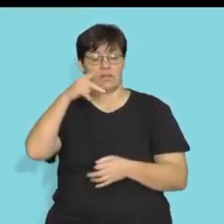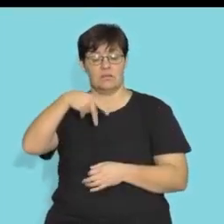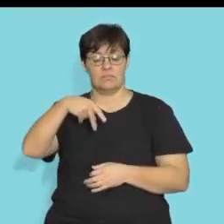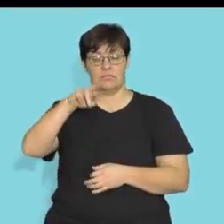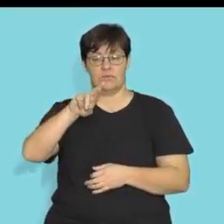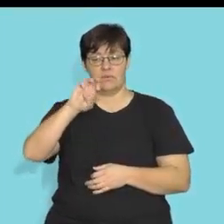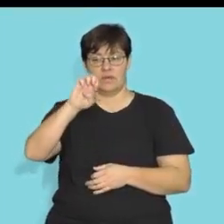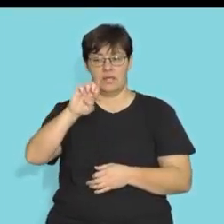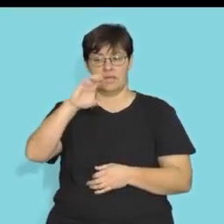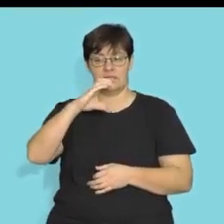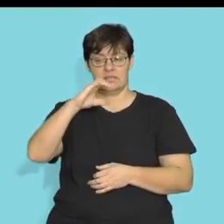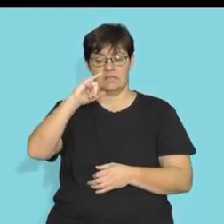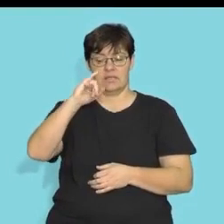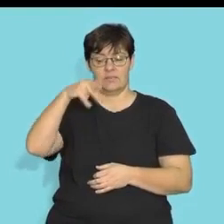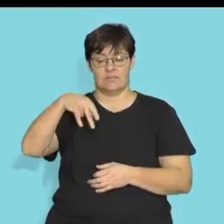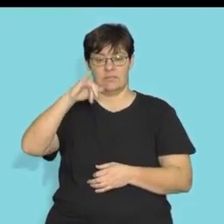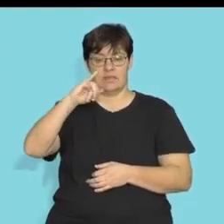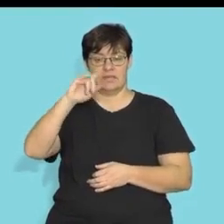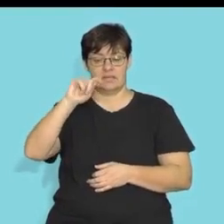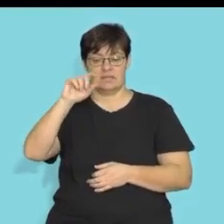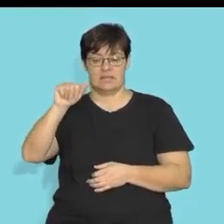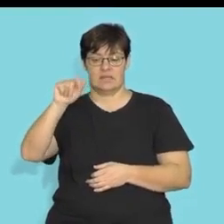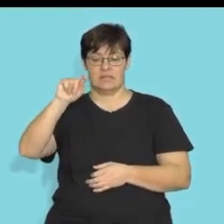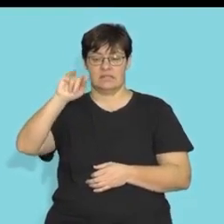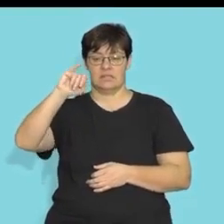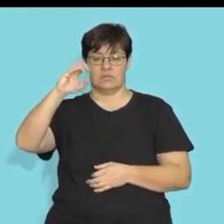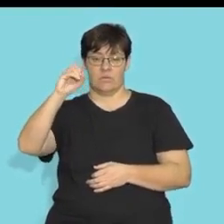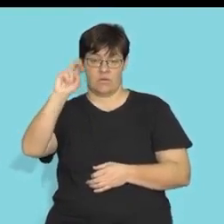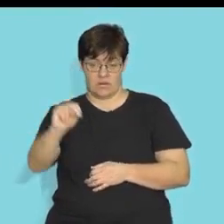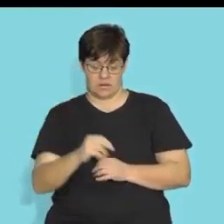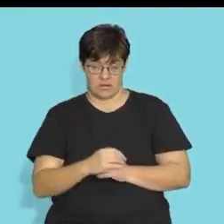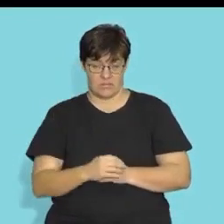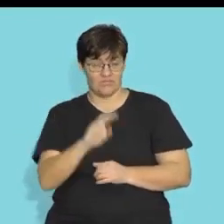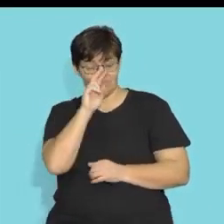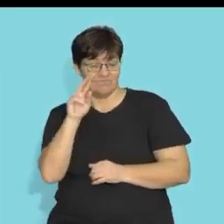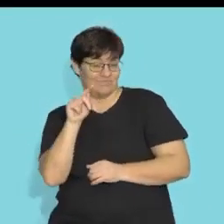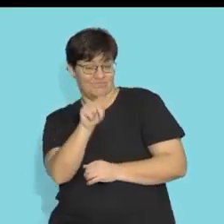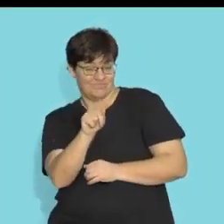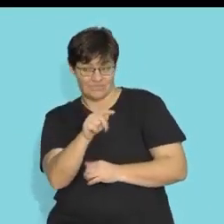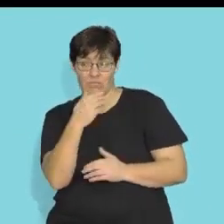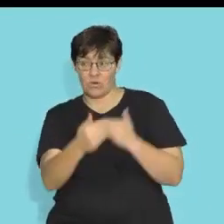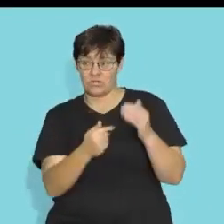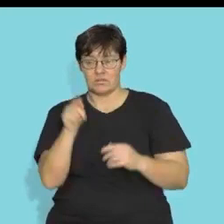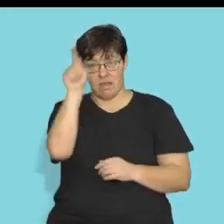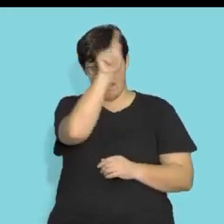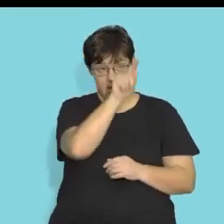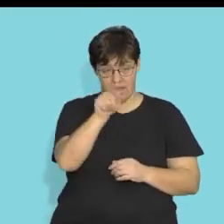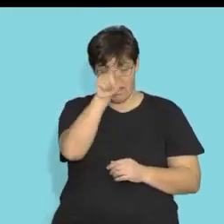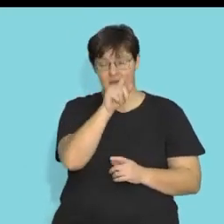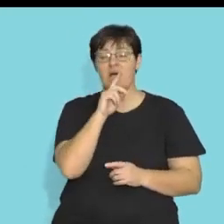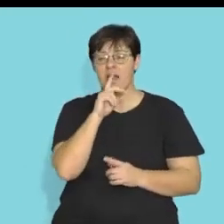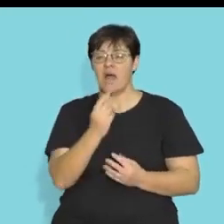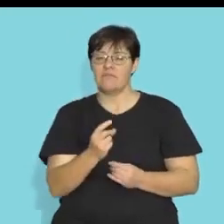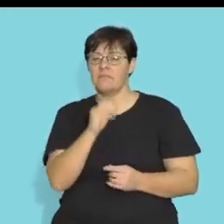The next process in the water cycle is called precipitation. And if we look at the process of precipitation here,